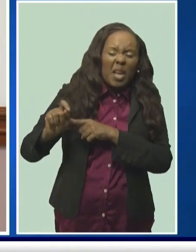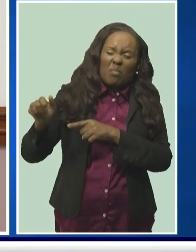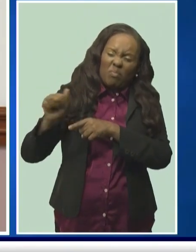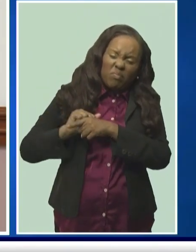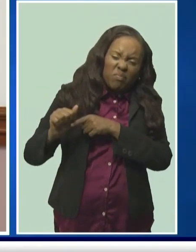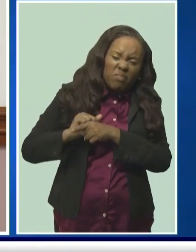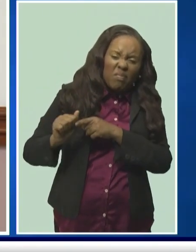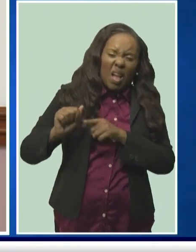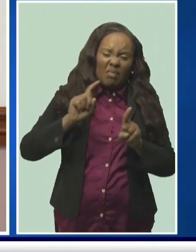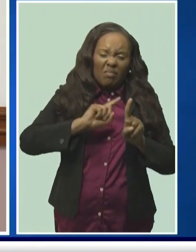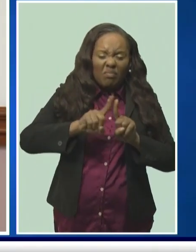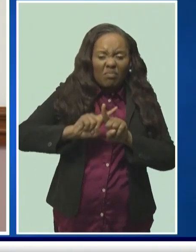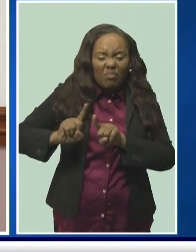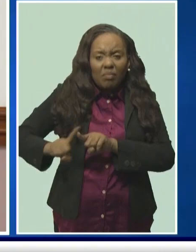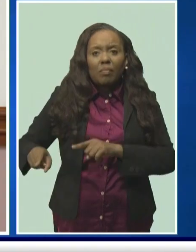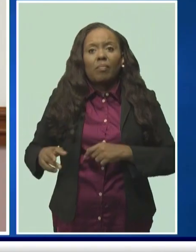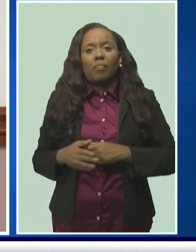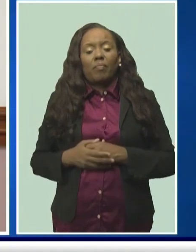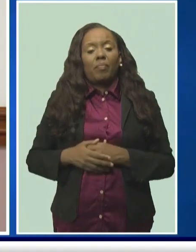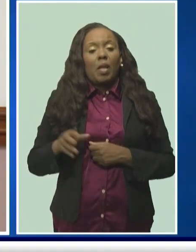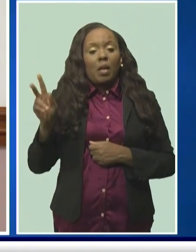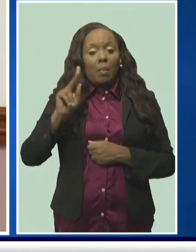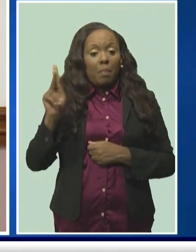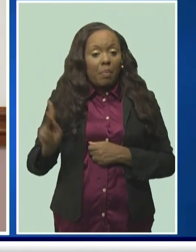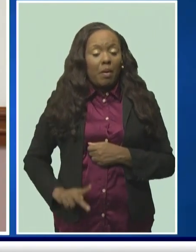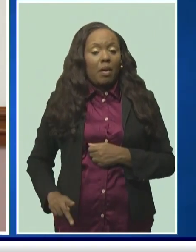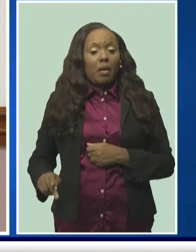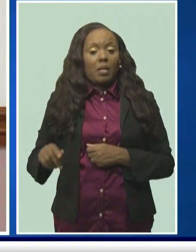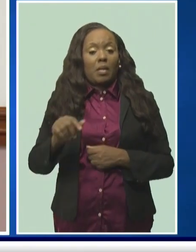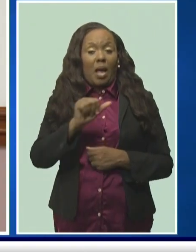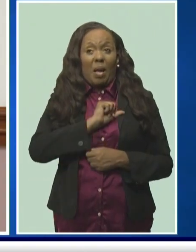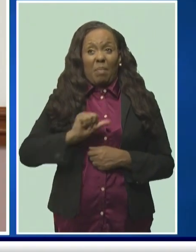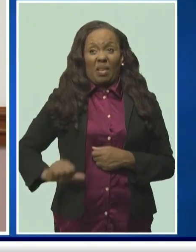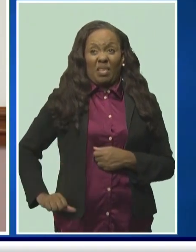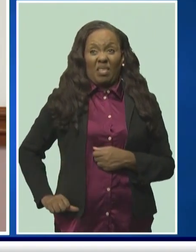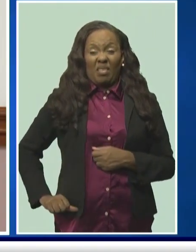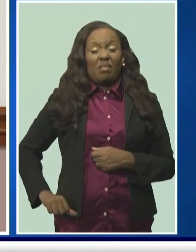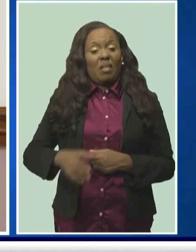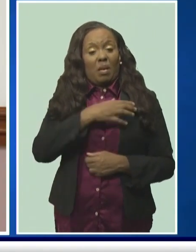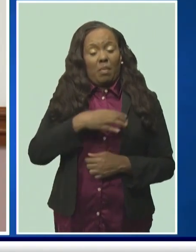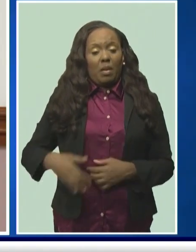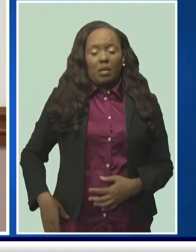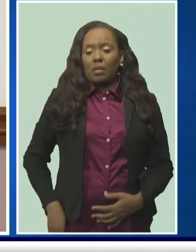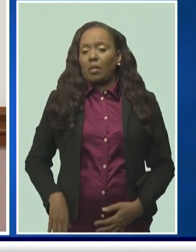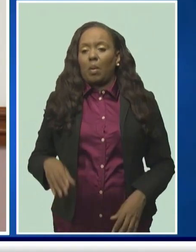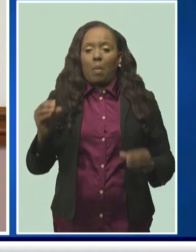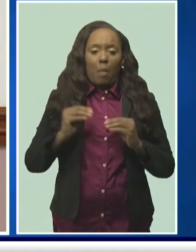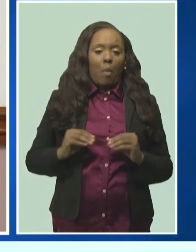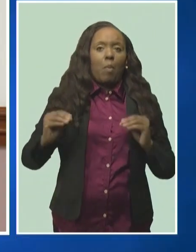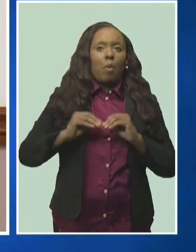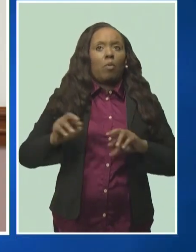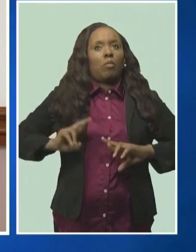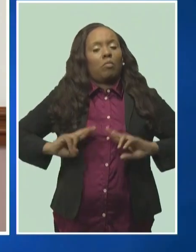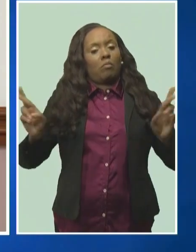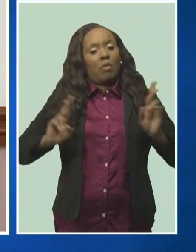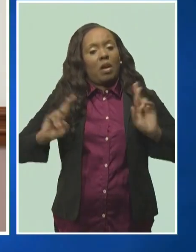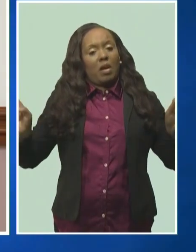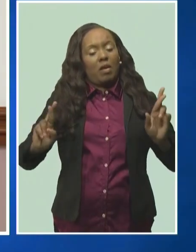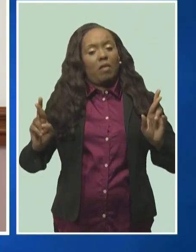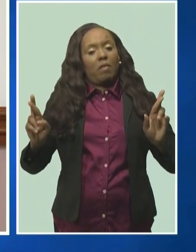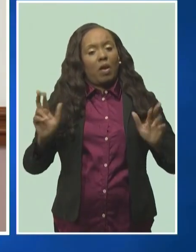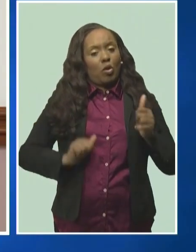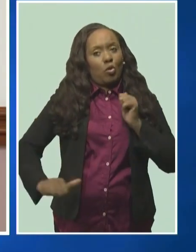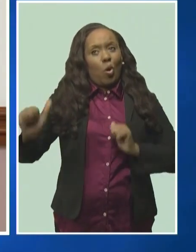of them. In our case, the parish ambassadors are the ones who are most active right now because they're getting ready for that show on Saturday